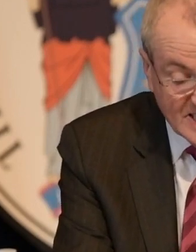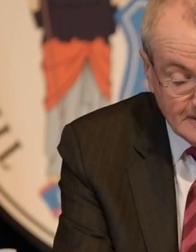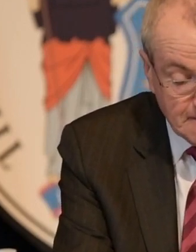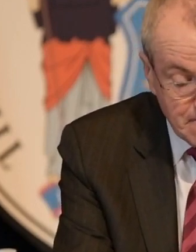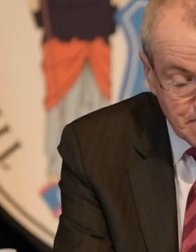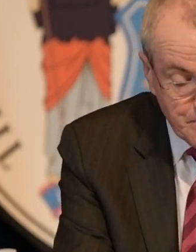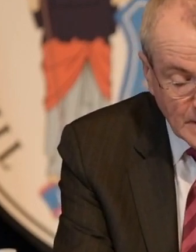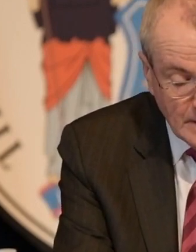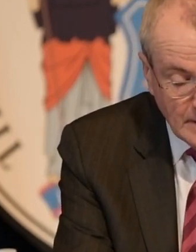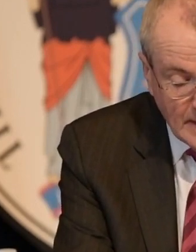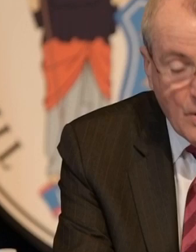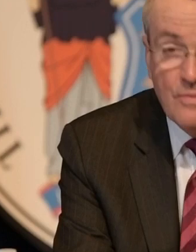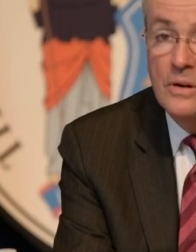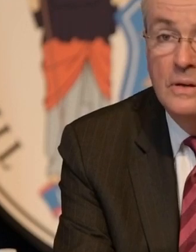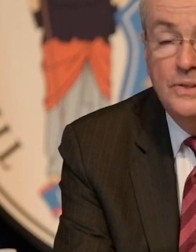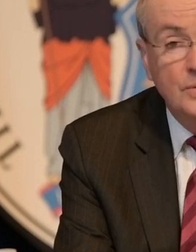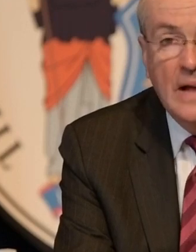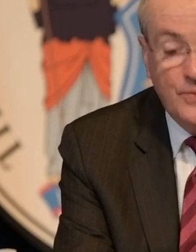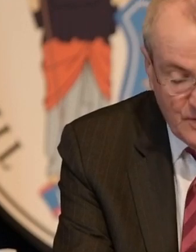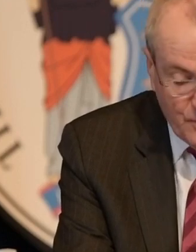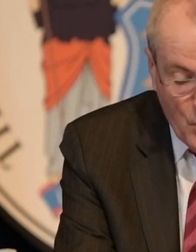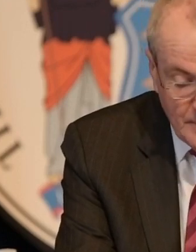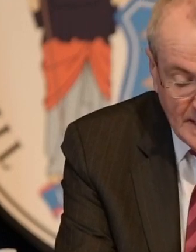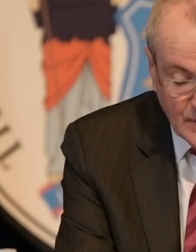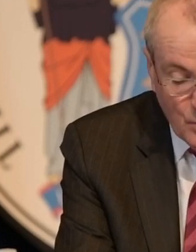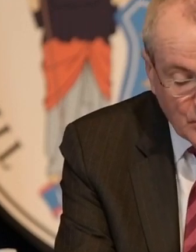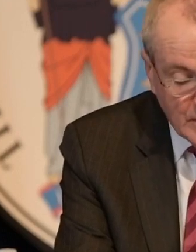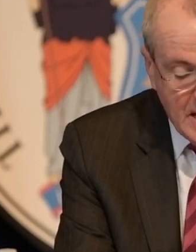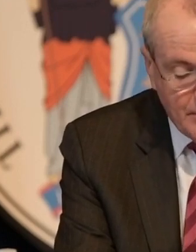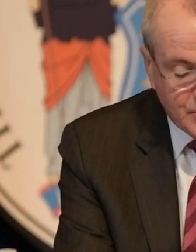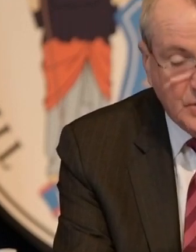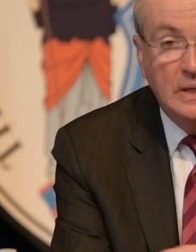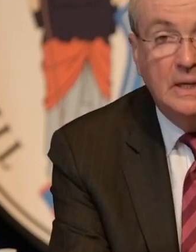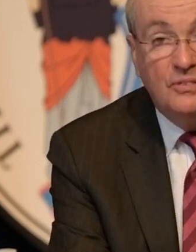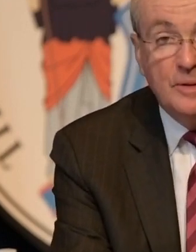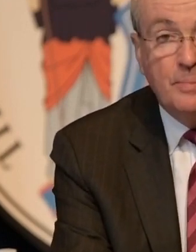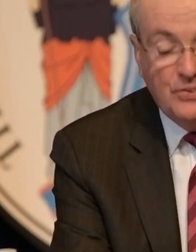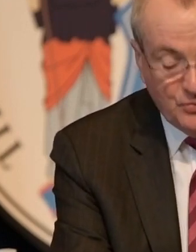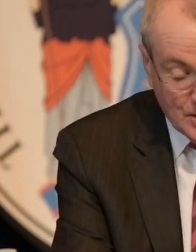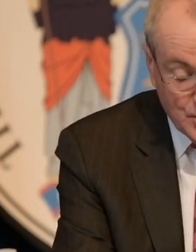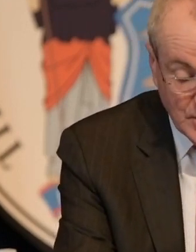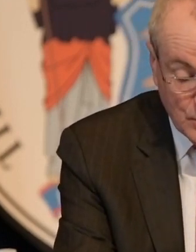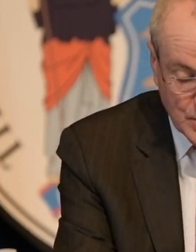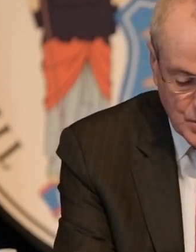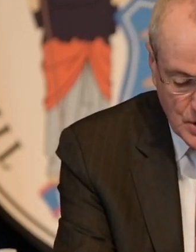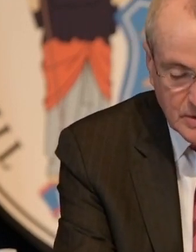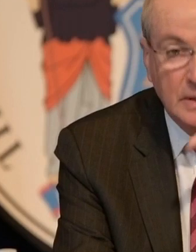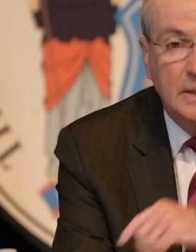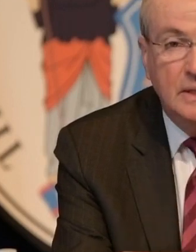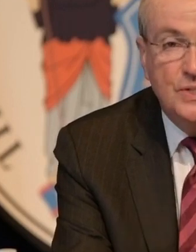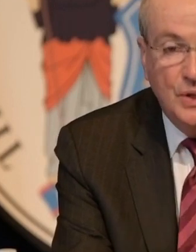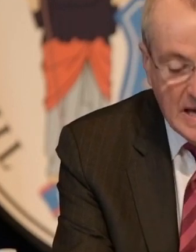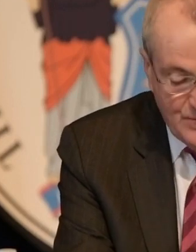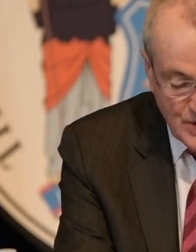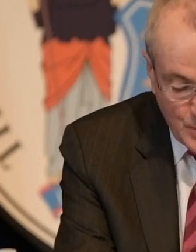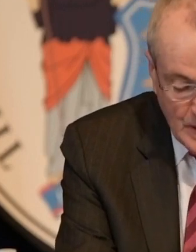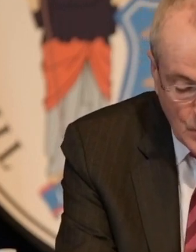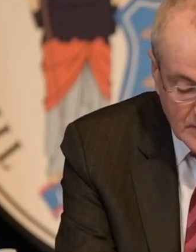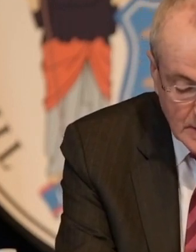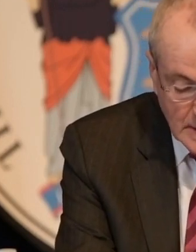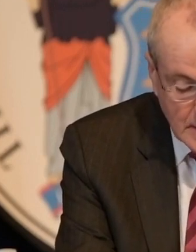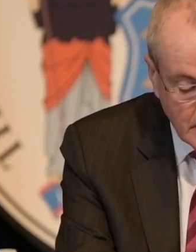pandemic. However, do not think for 1 minute that we're going to be able to flip a switch and return to life as